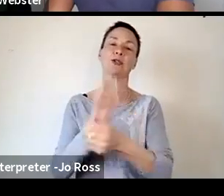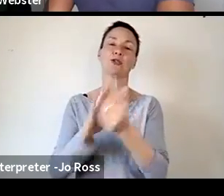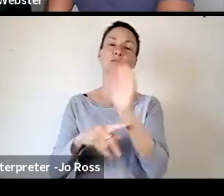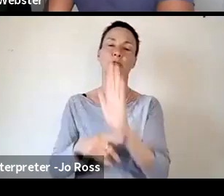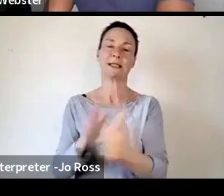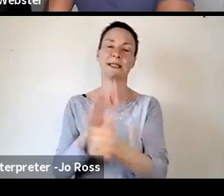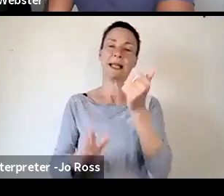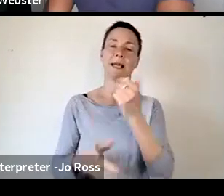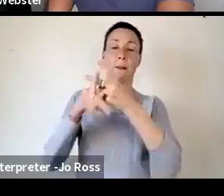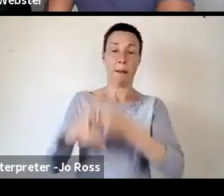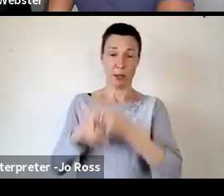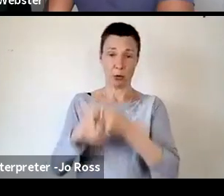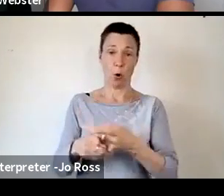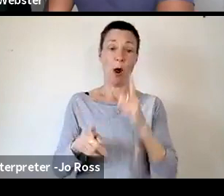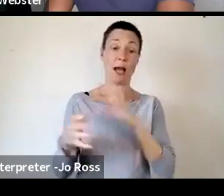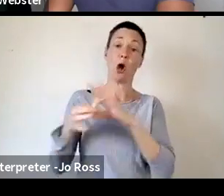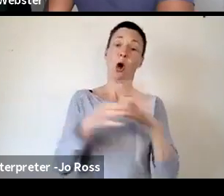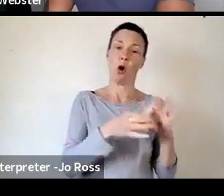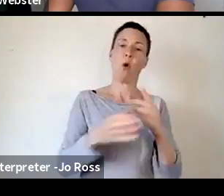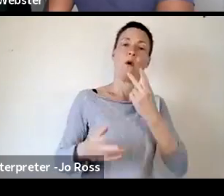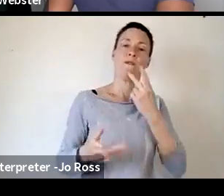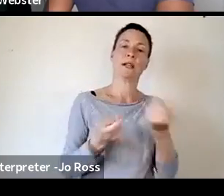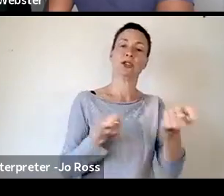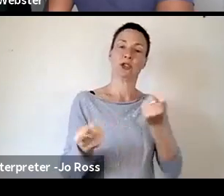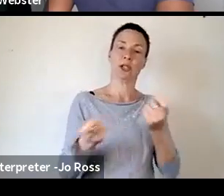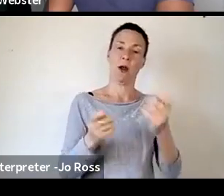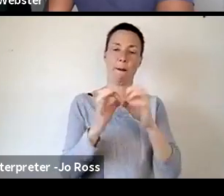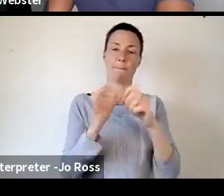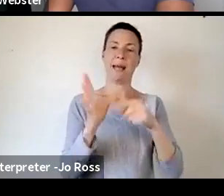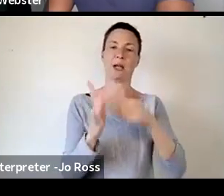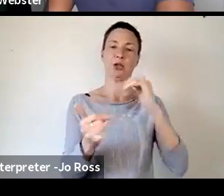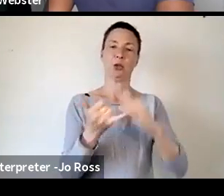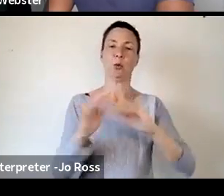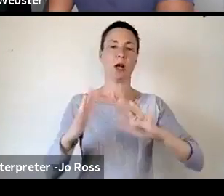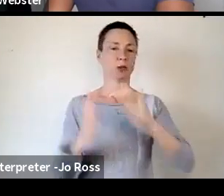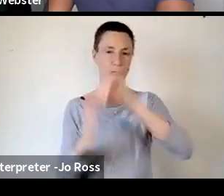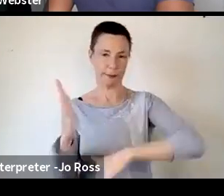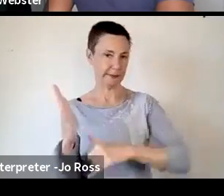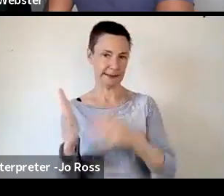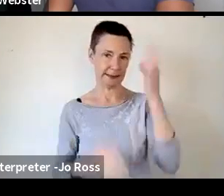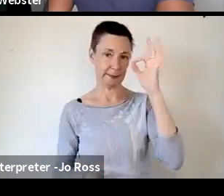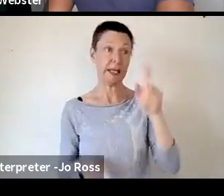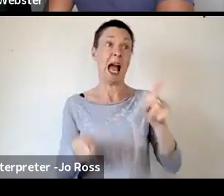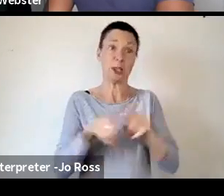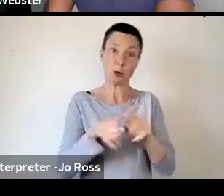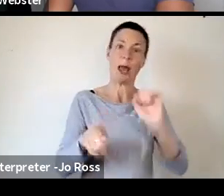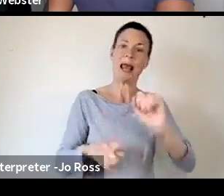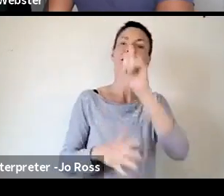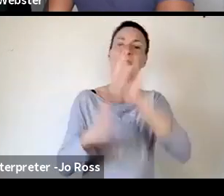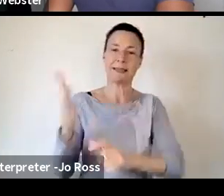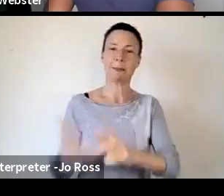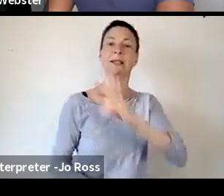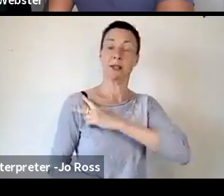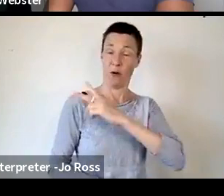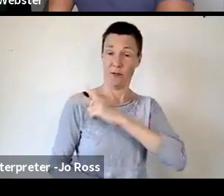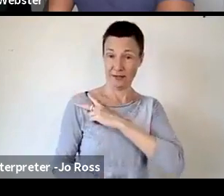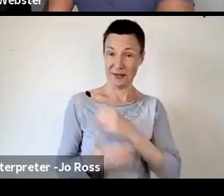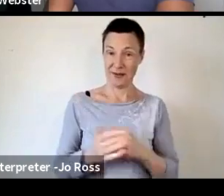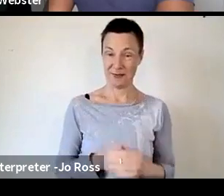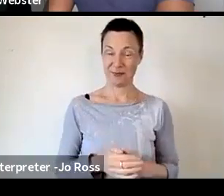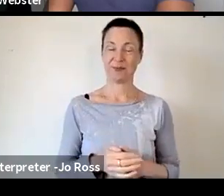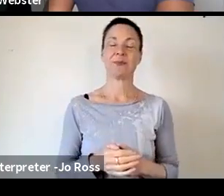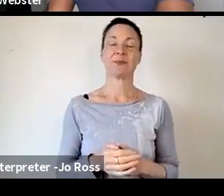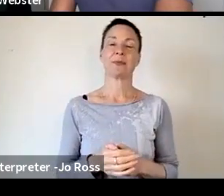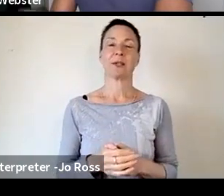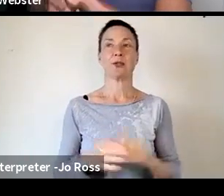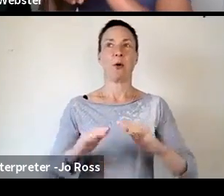mentor and co-vice chair of Beck2 Unscripted, as well as its disability officer.